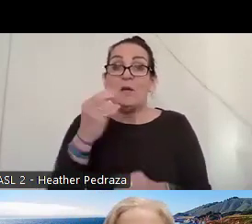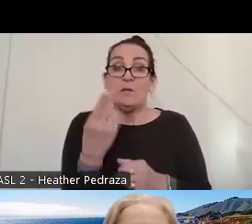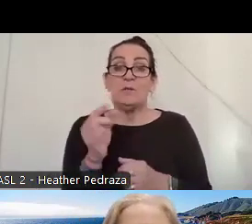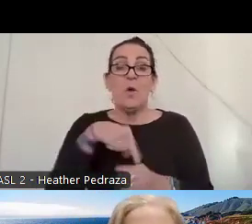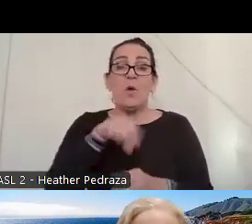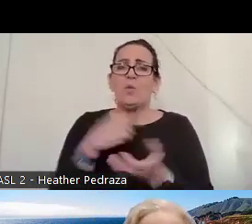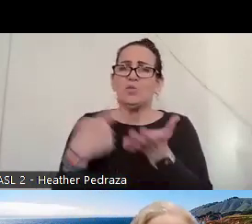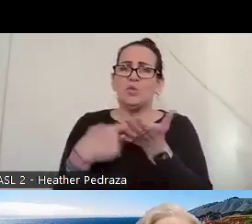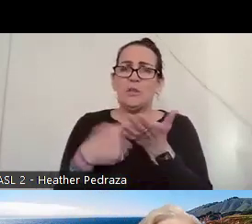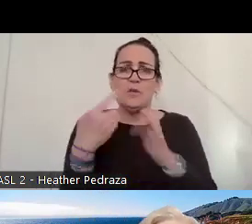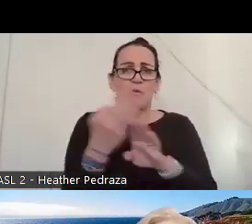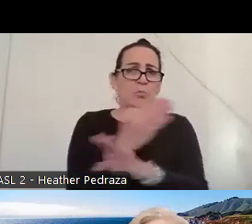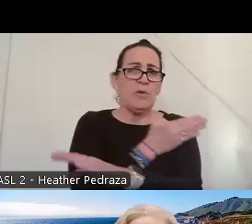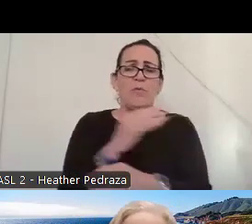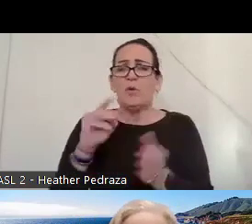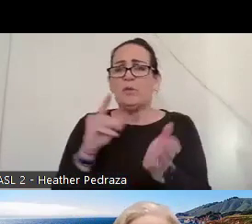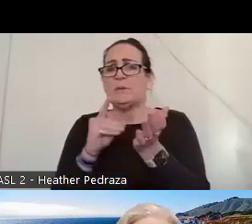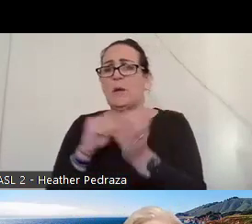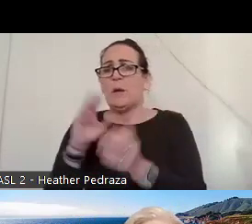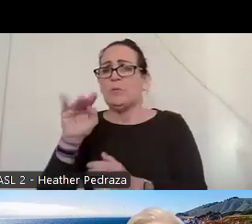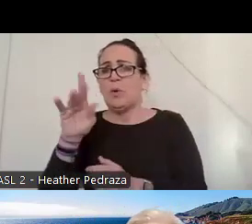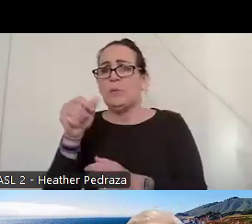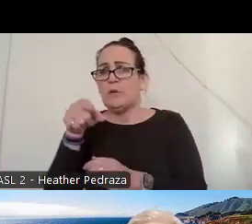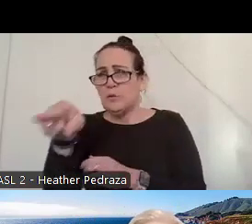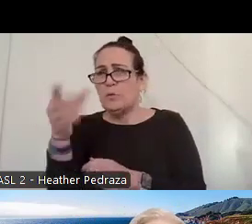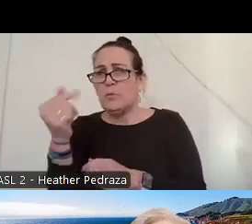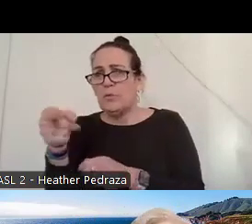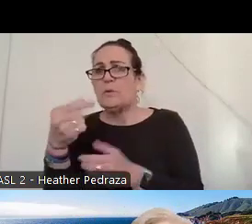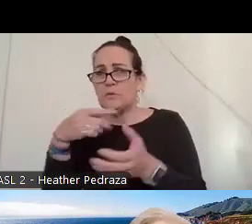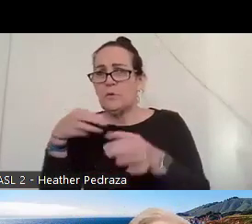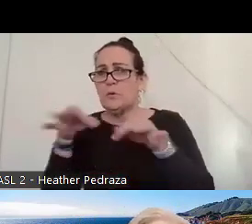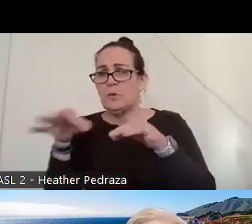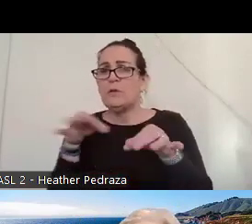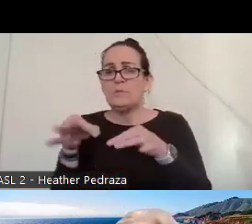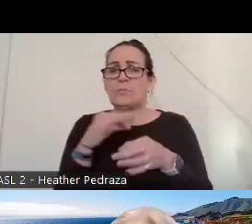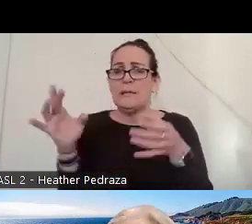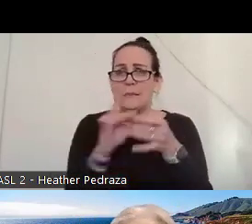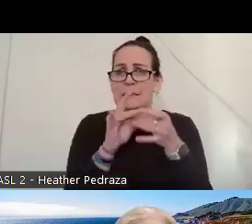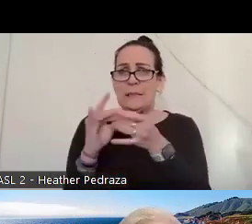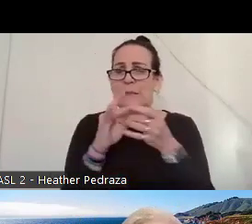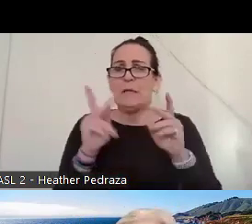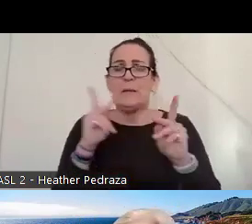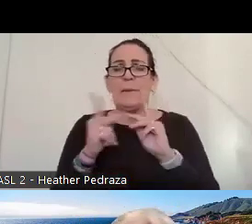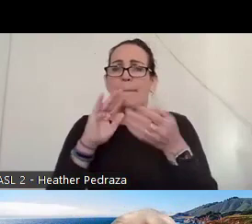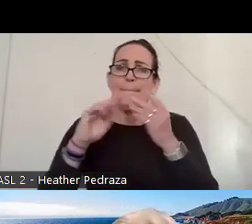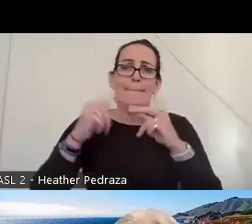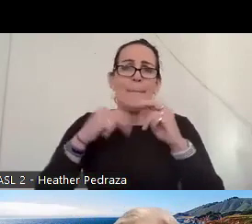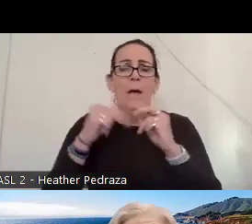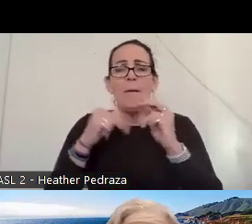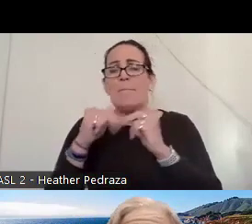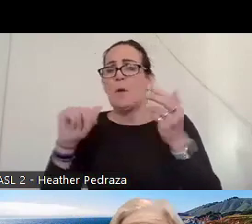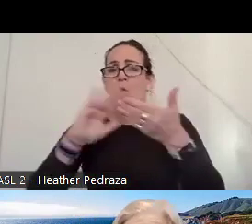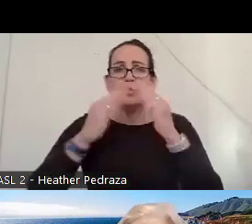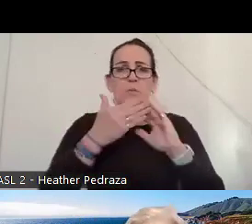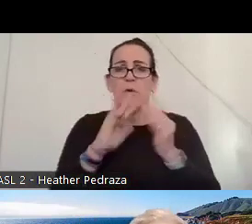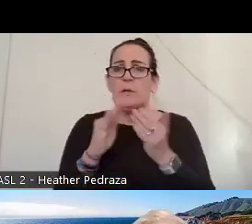earlier, Dr. Mobley, you mentioned the importance of connecting people, building opportunities for community. That's what those congregate meal sites